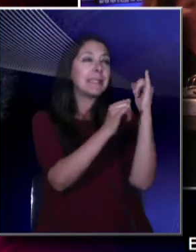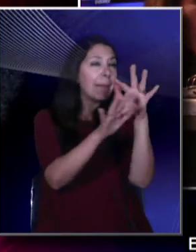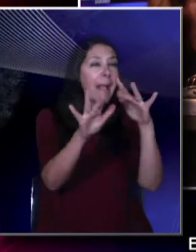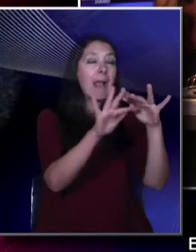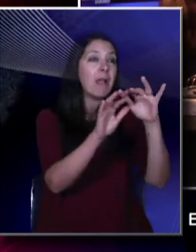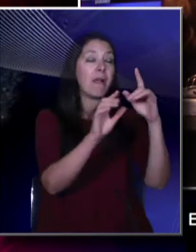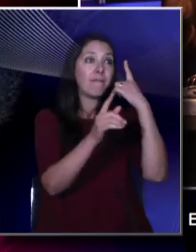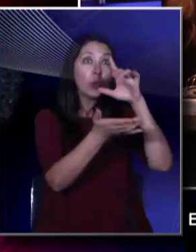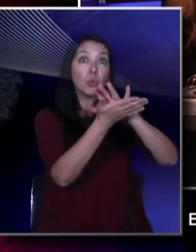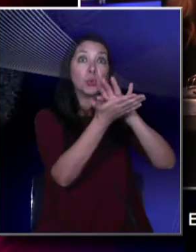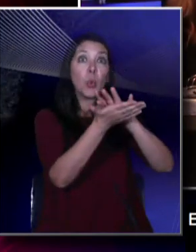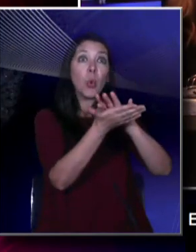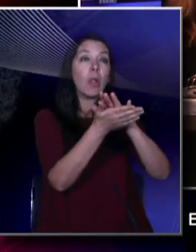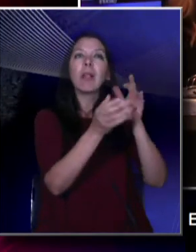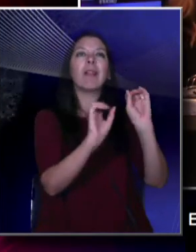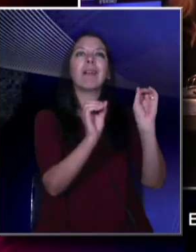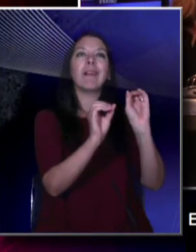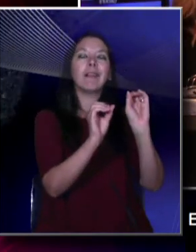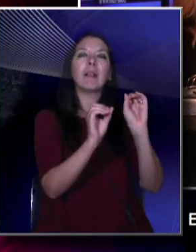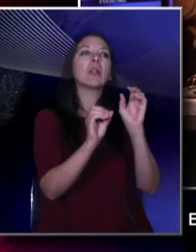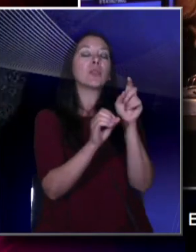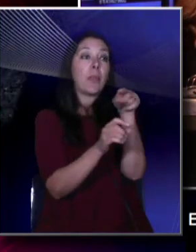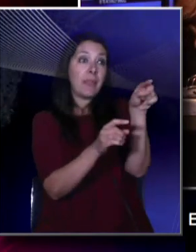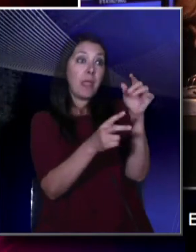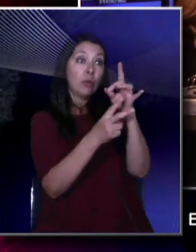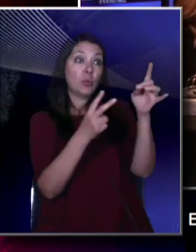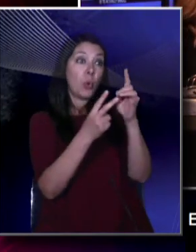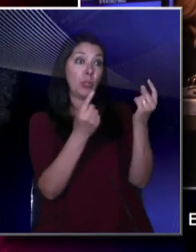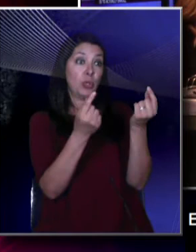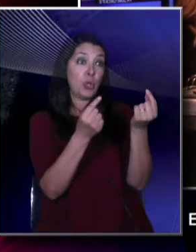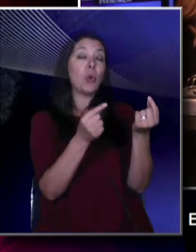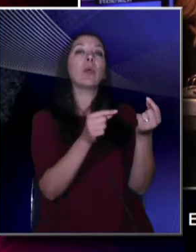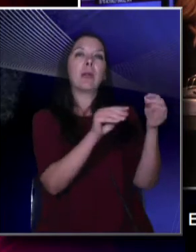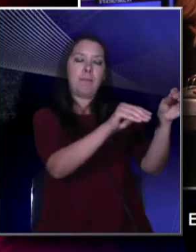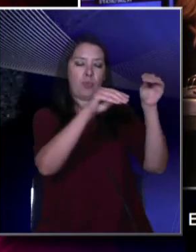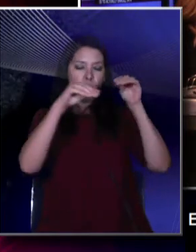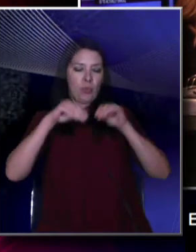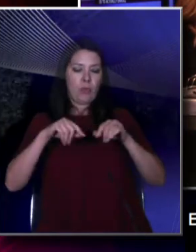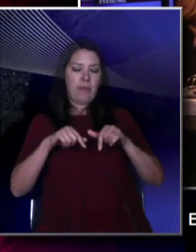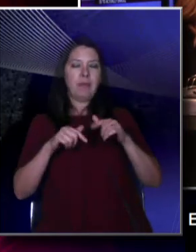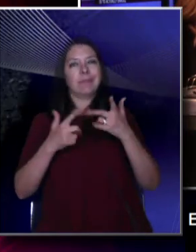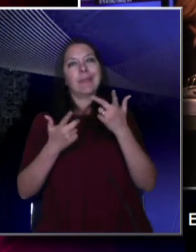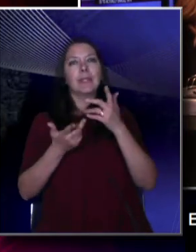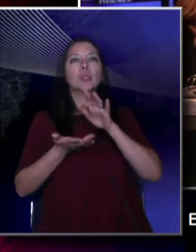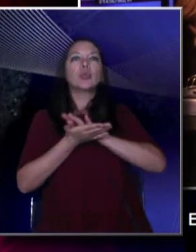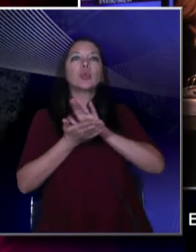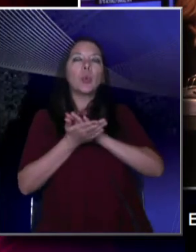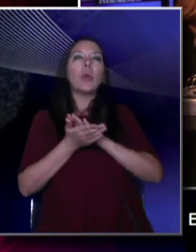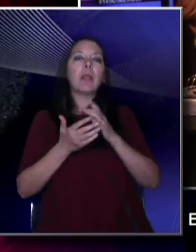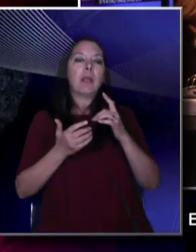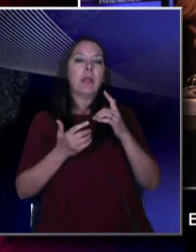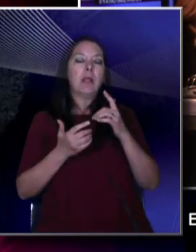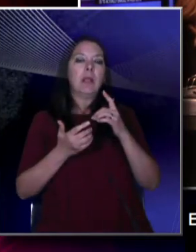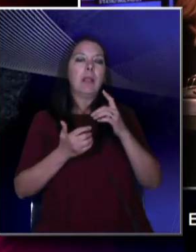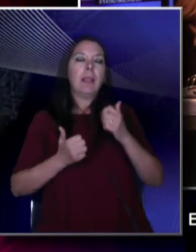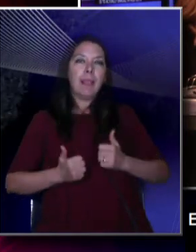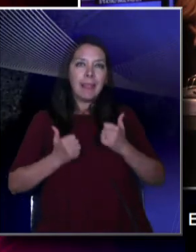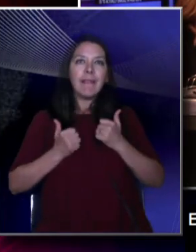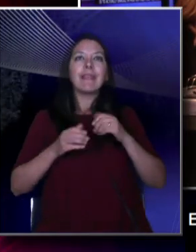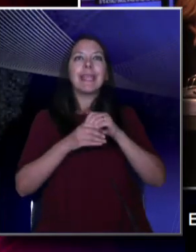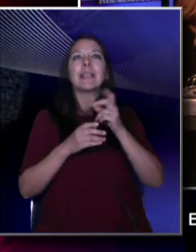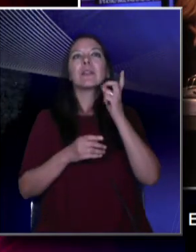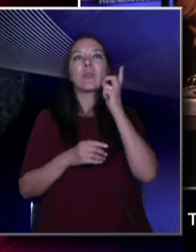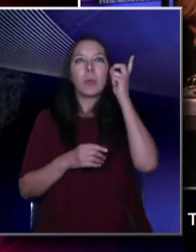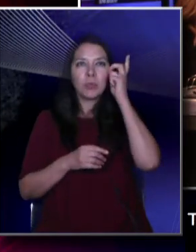to actually enroll in ASD or ASB and to live in the